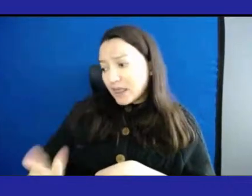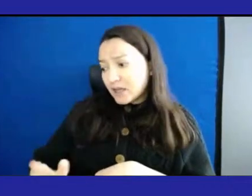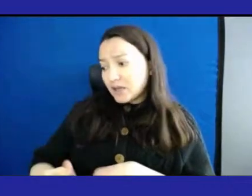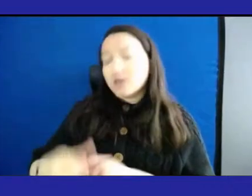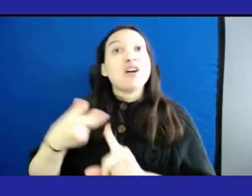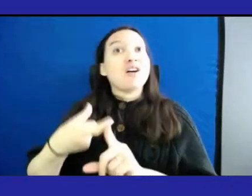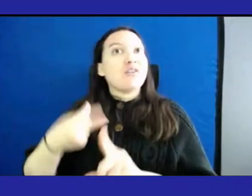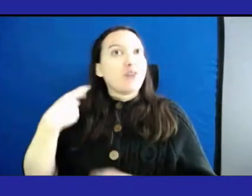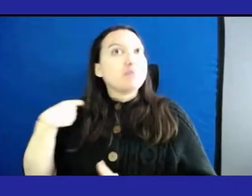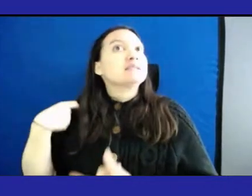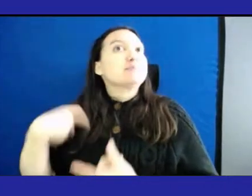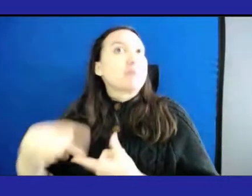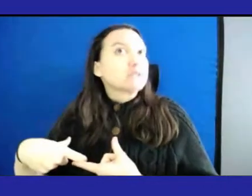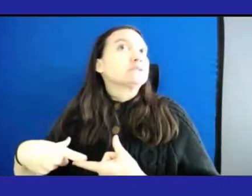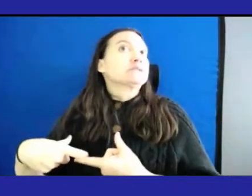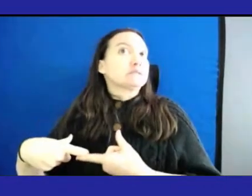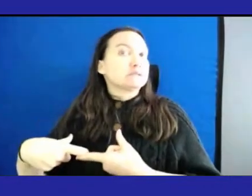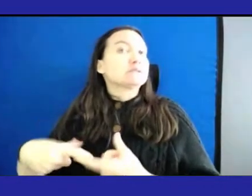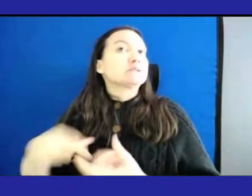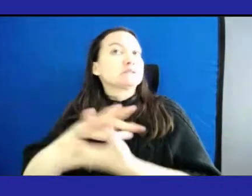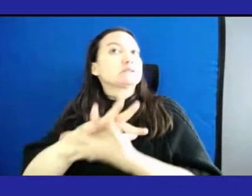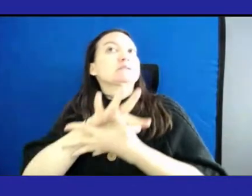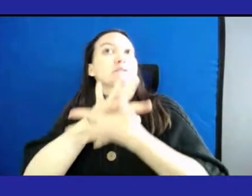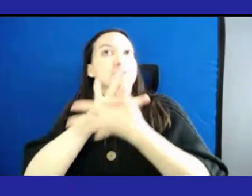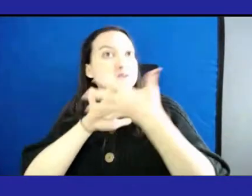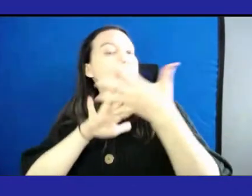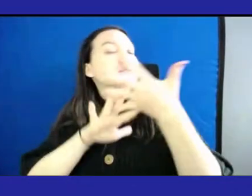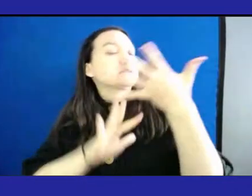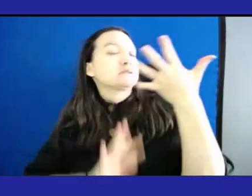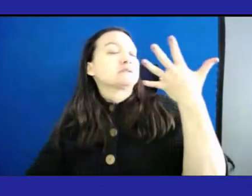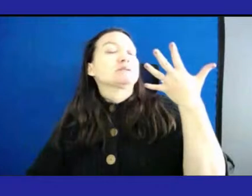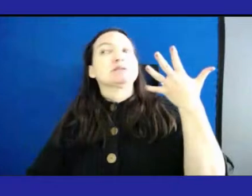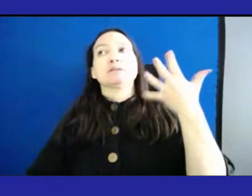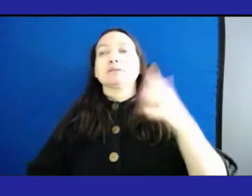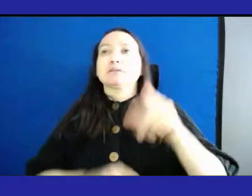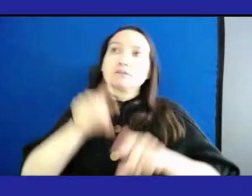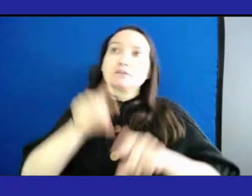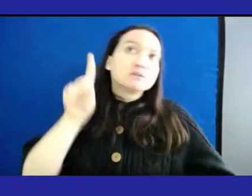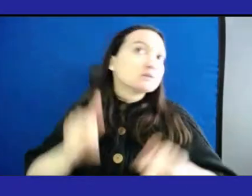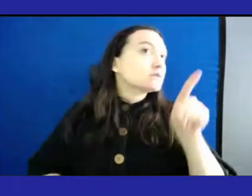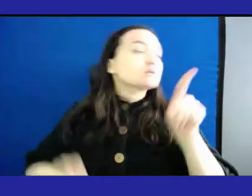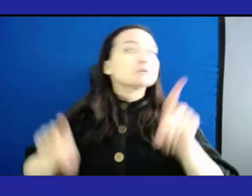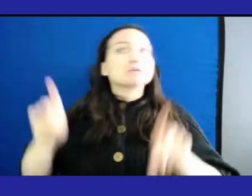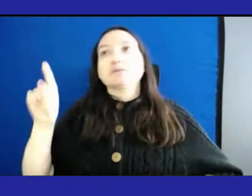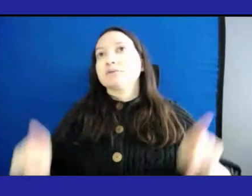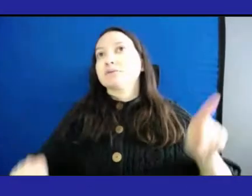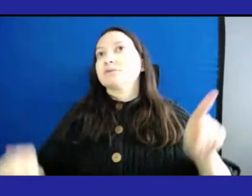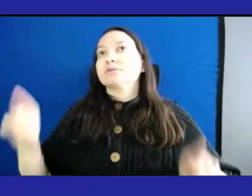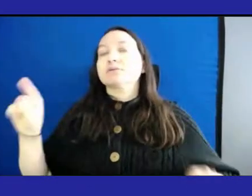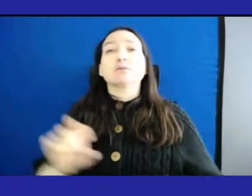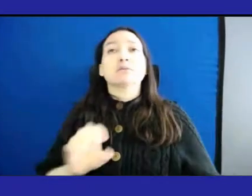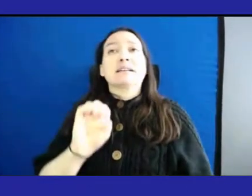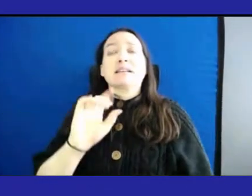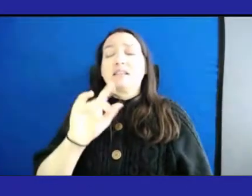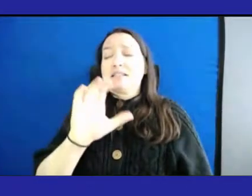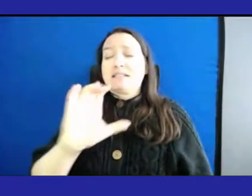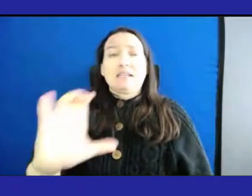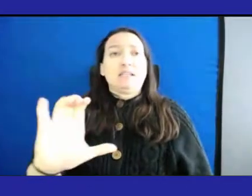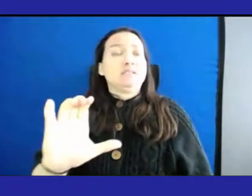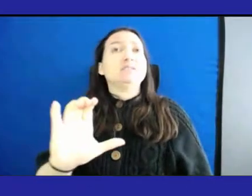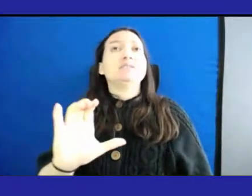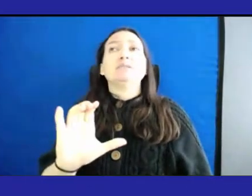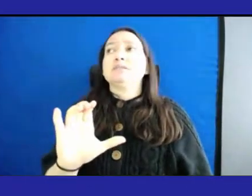Spain. There's just so many different variations of ethnicity within that